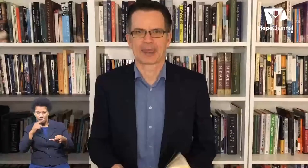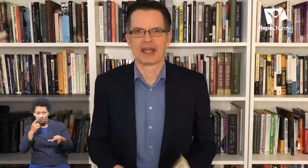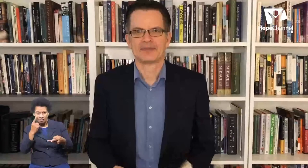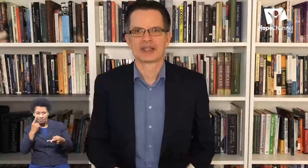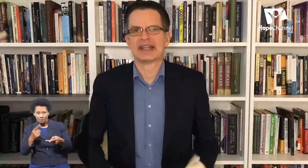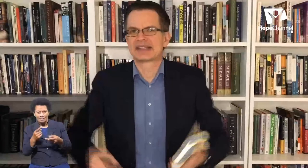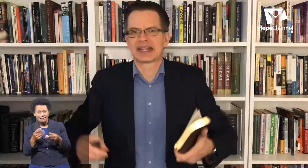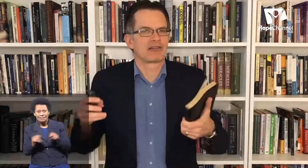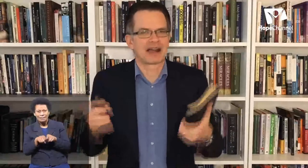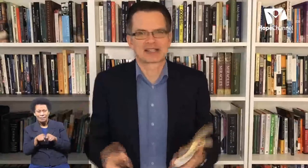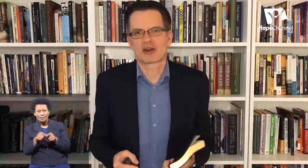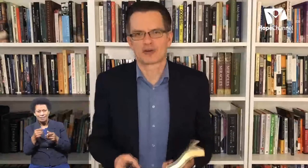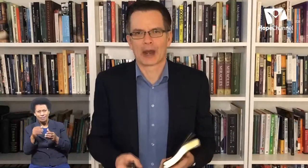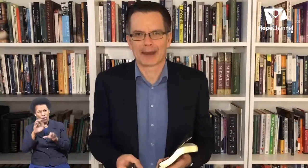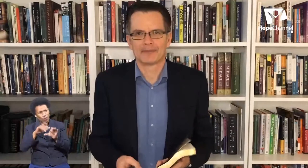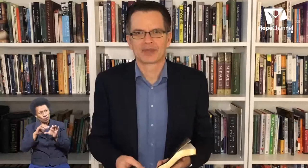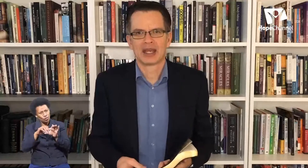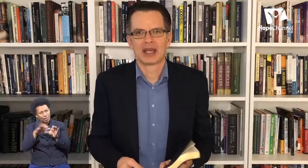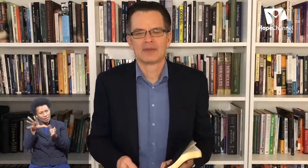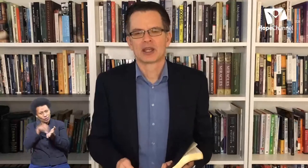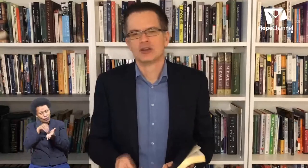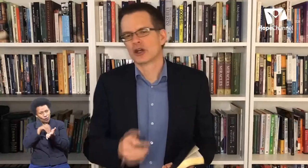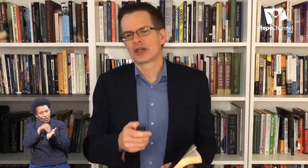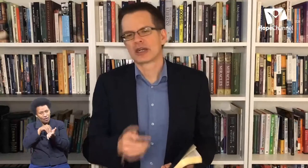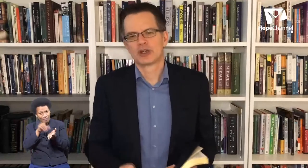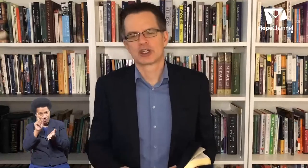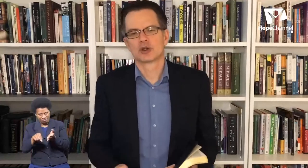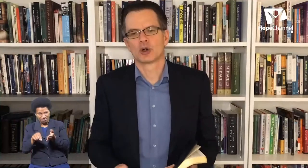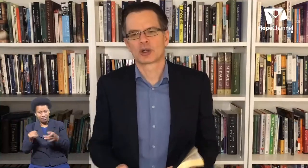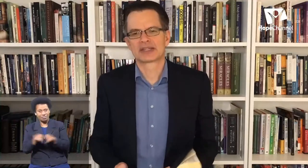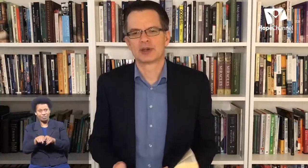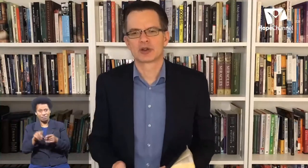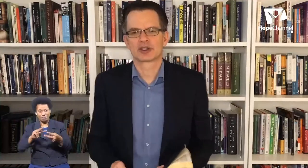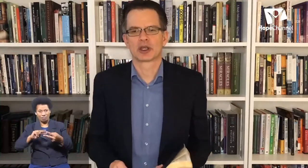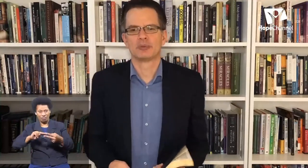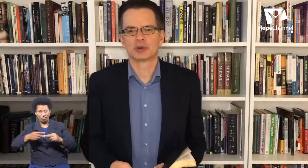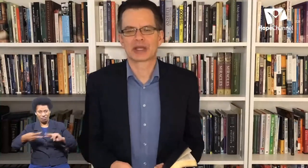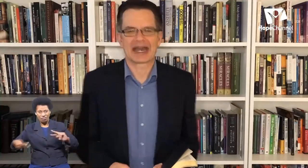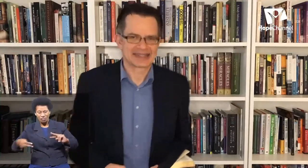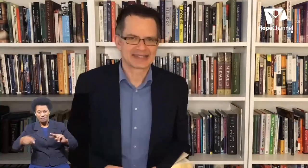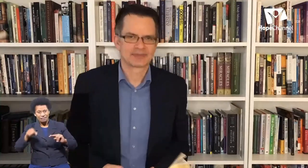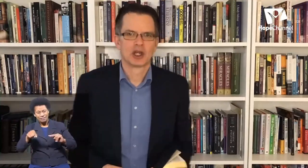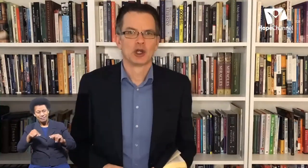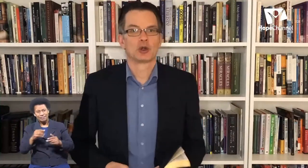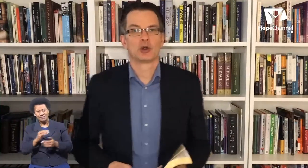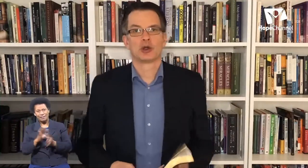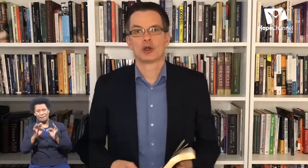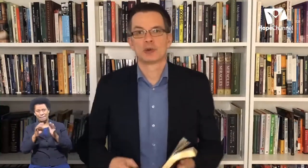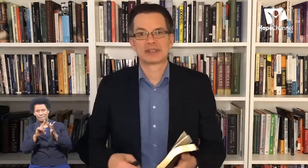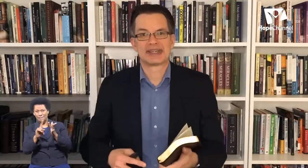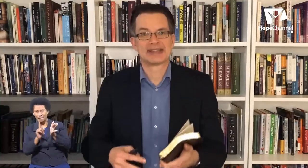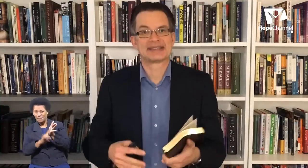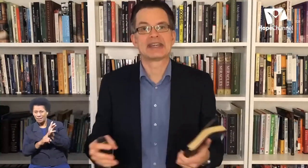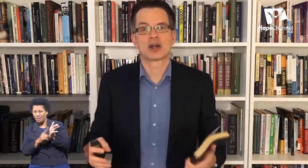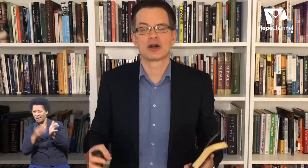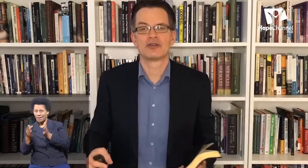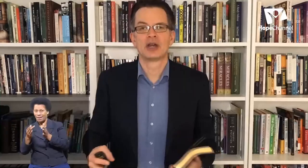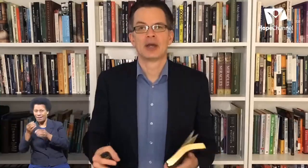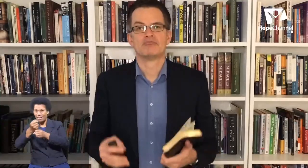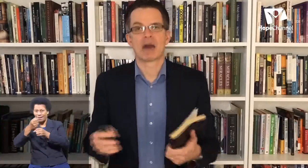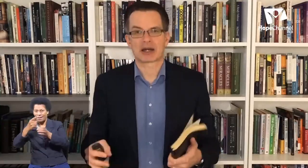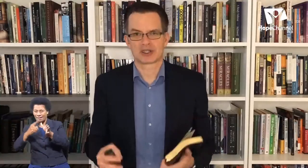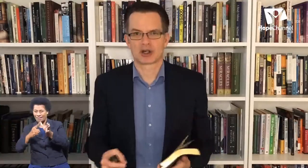computer-like. It's like software. Not only Richard Dawkins, but also Bill Gates, who was the CEO